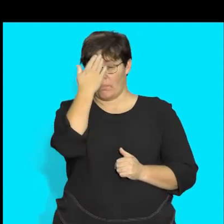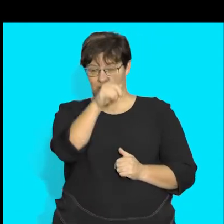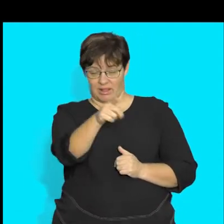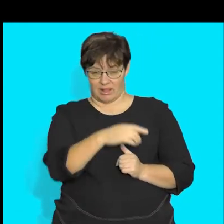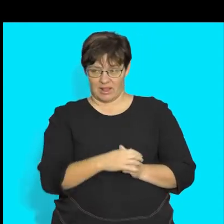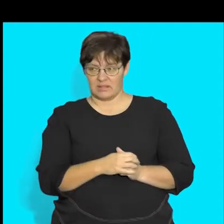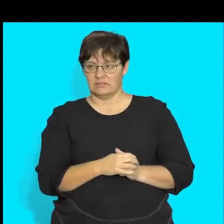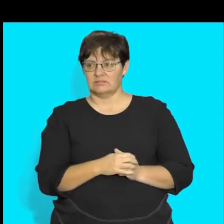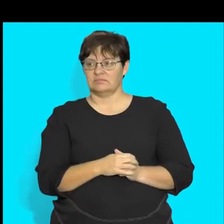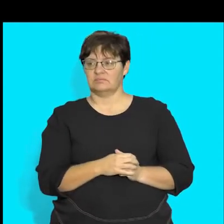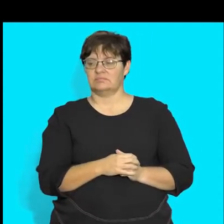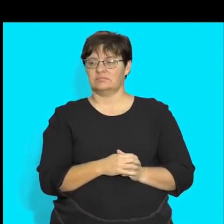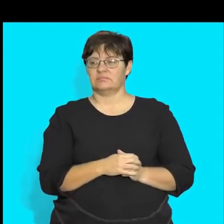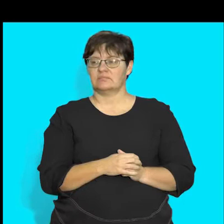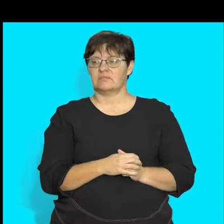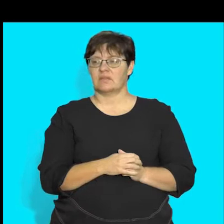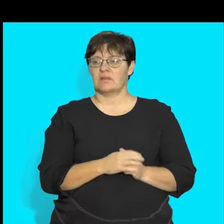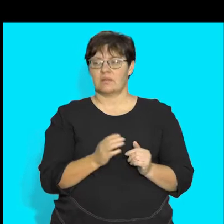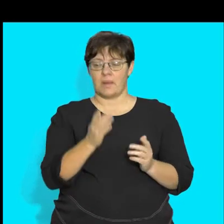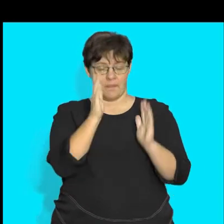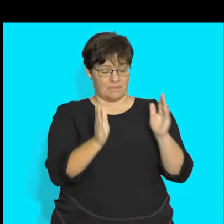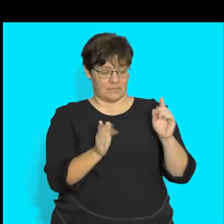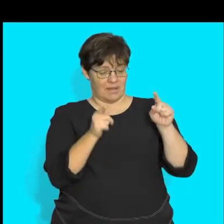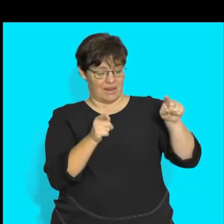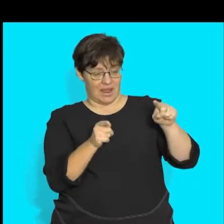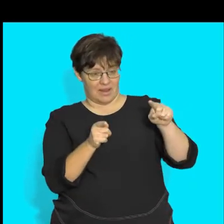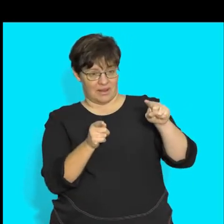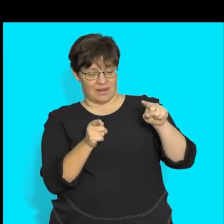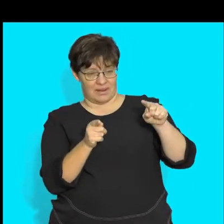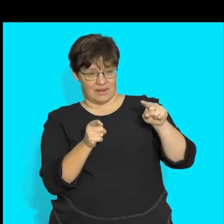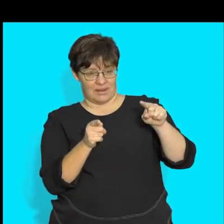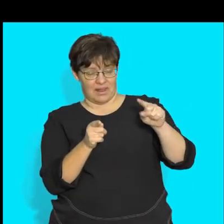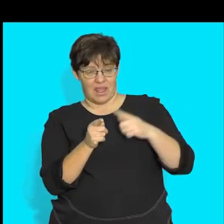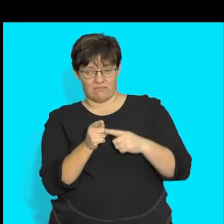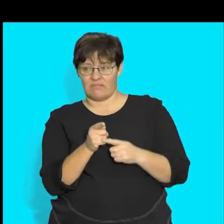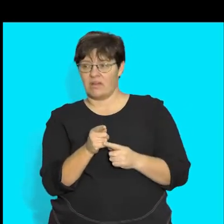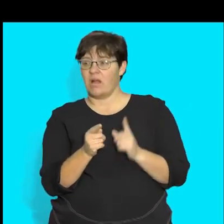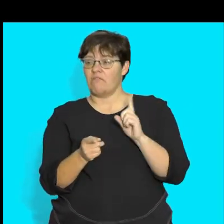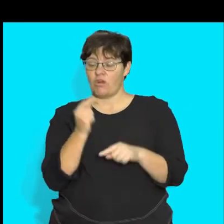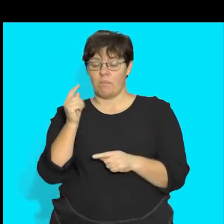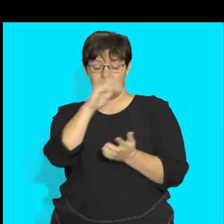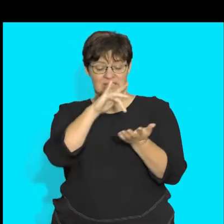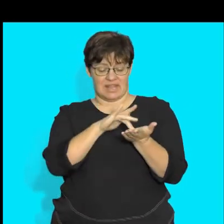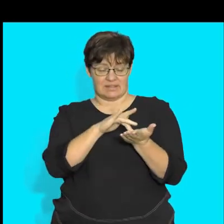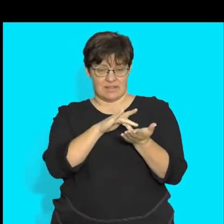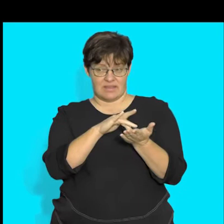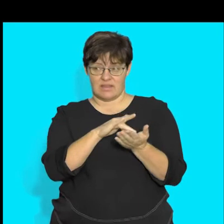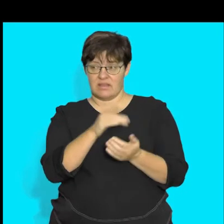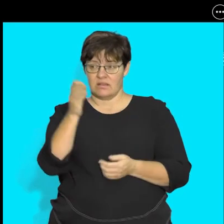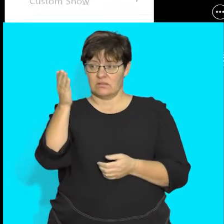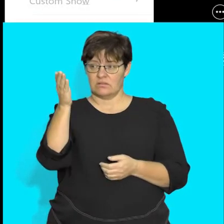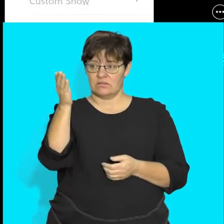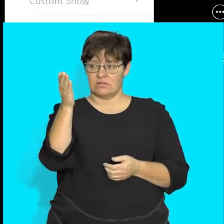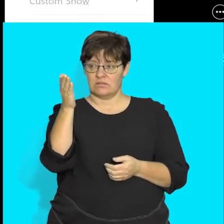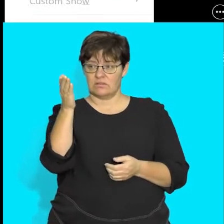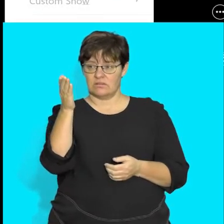What we've known, what the question told us is that that is the midpoint of this line. If I draw a line from the center of the circle